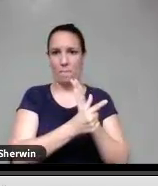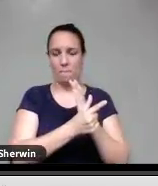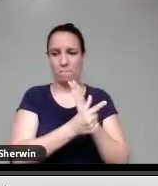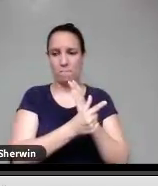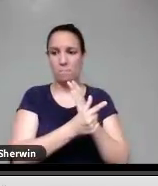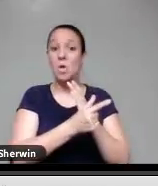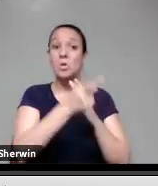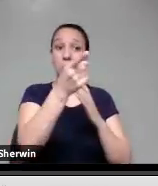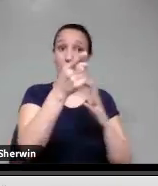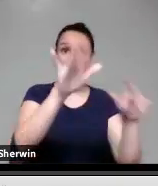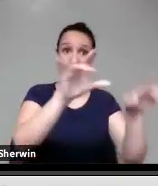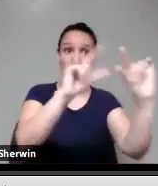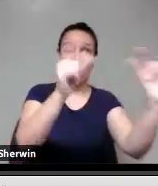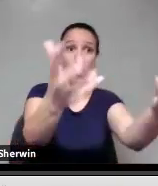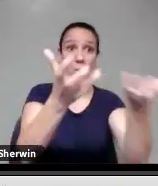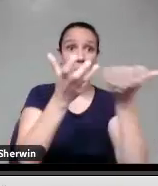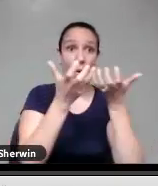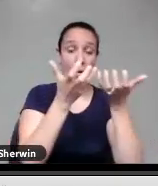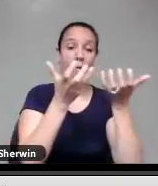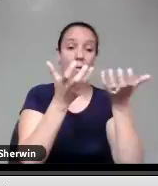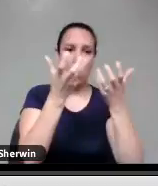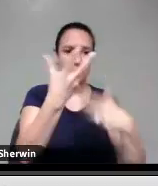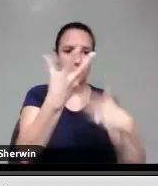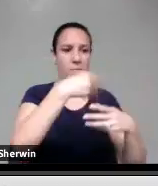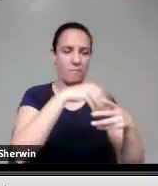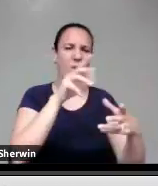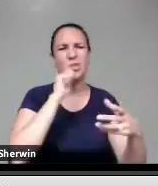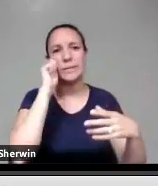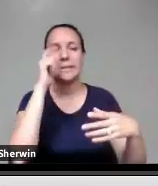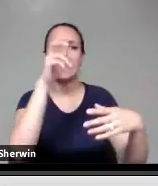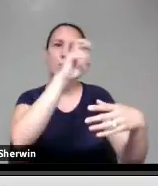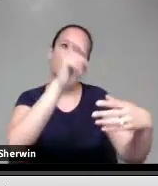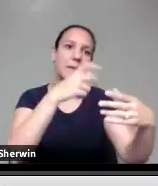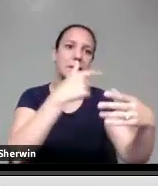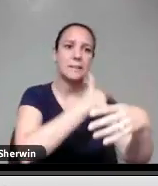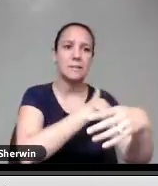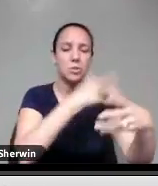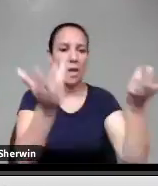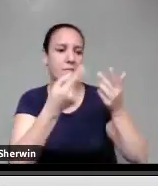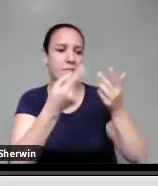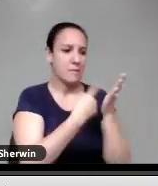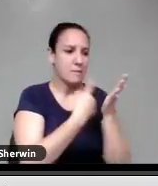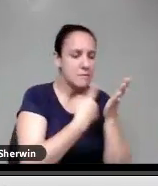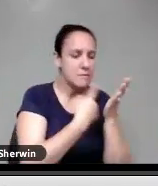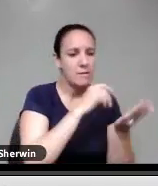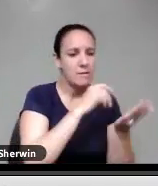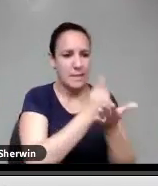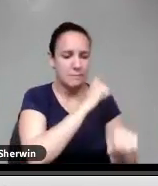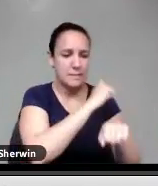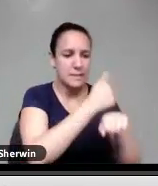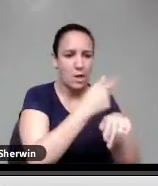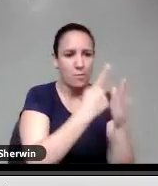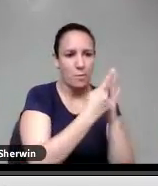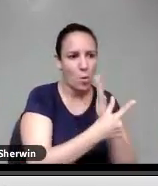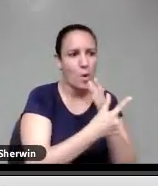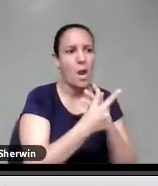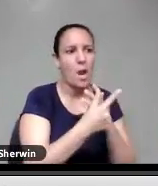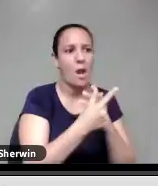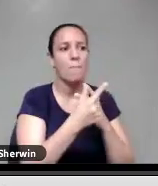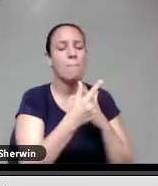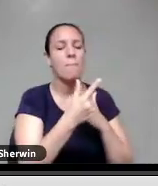the teens, with the pizza and the soda, and they've given you feedback and you've developed a program for them, and then you touch base with them to keep them involved and say,